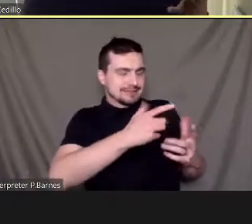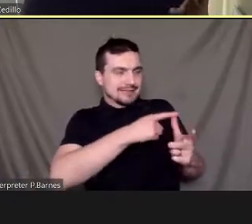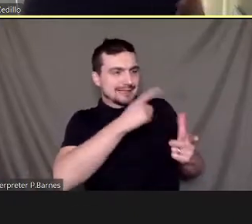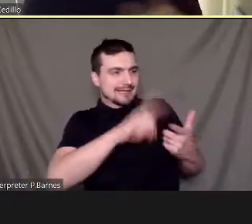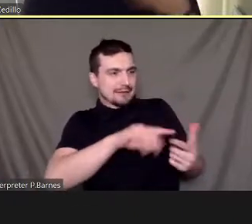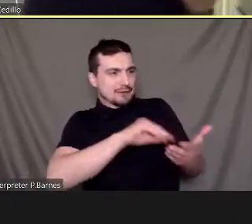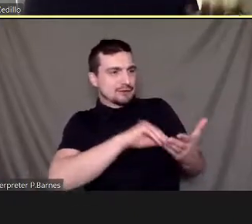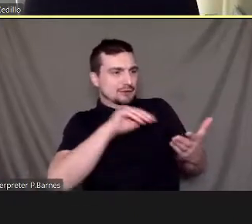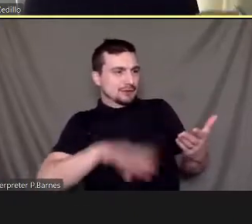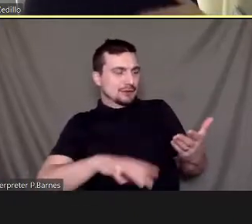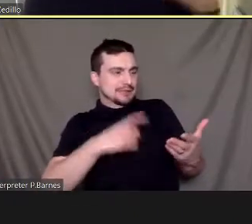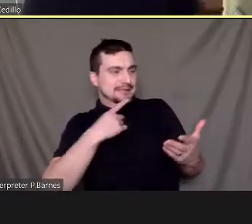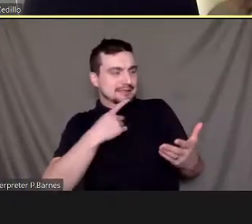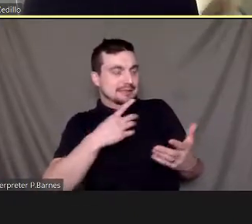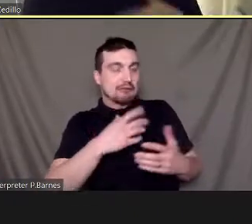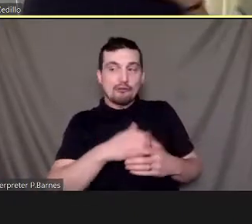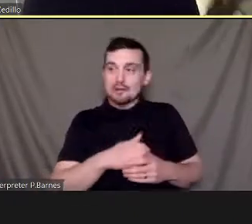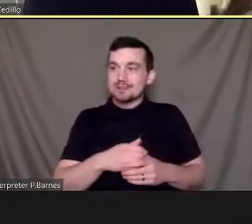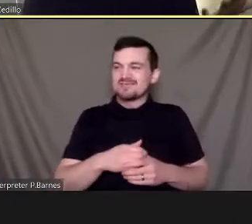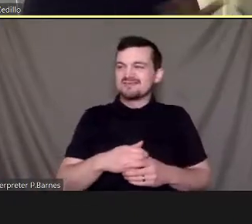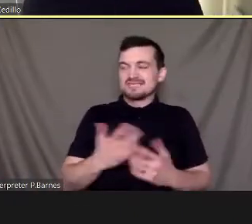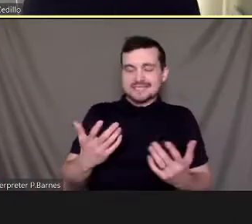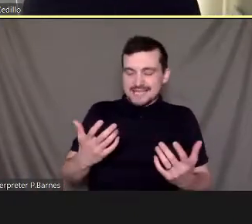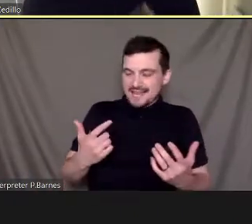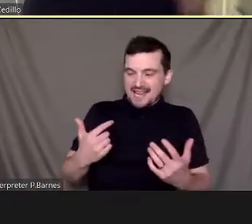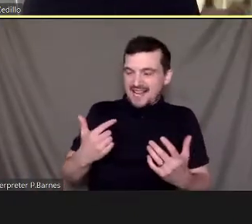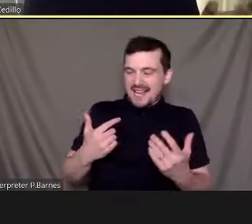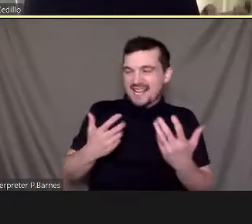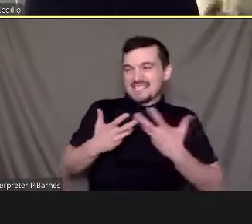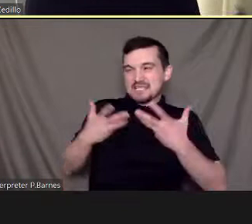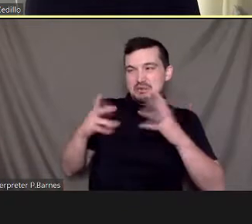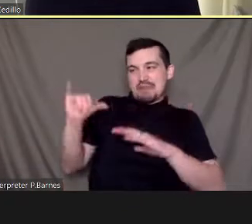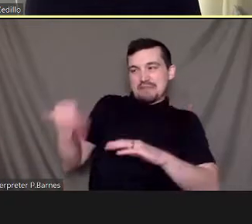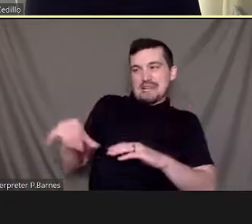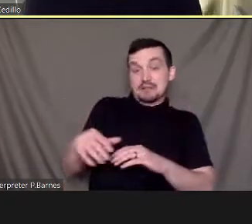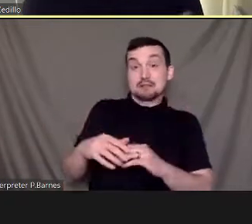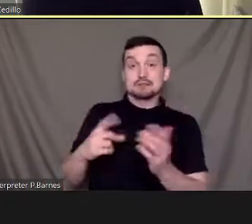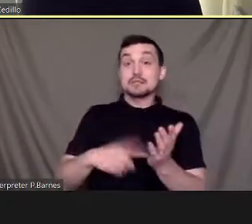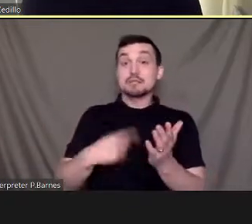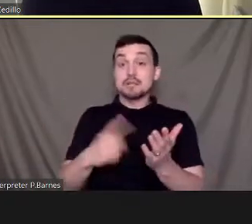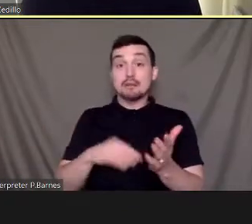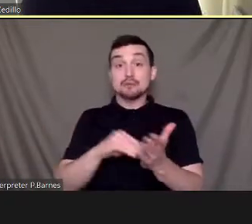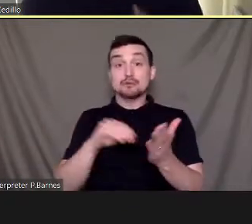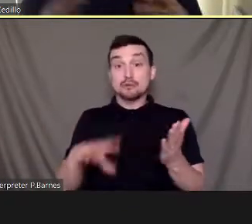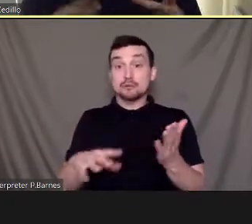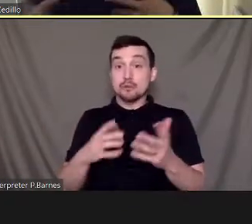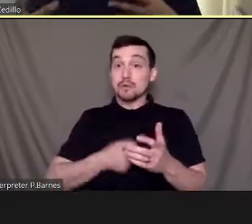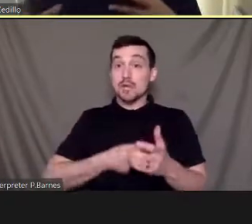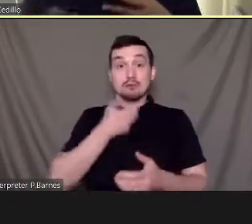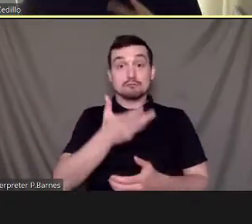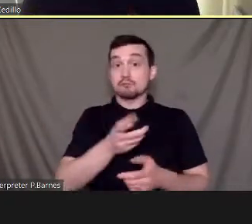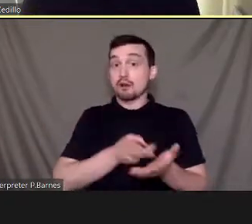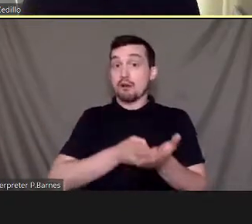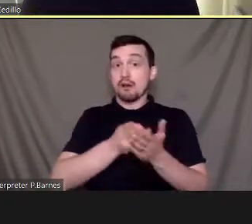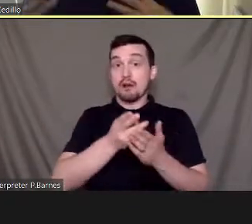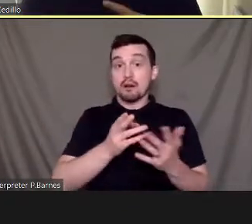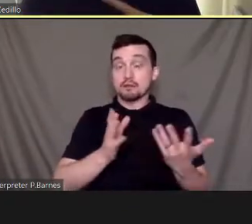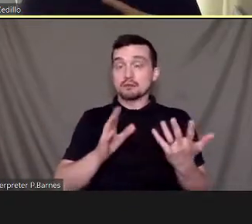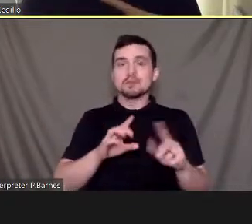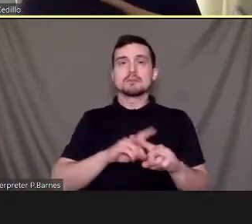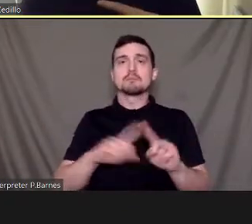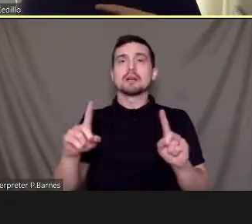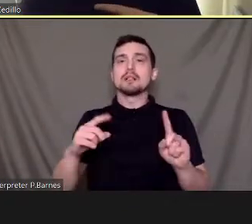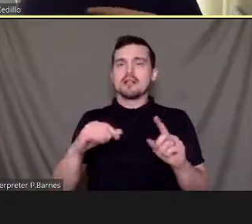might then say, well, I wanted this, but they did that. And sometimes students will do that. And so this is a way of saying,